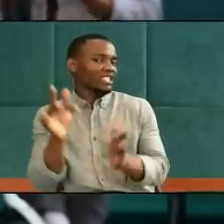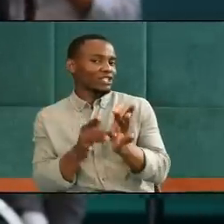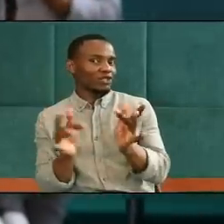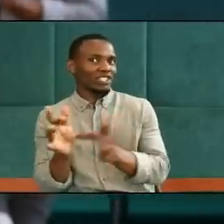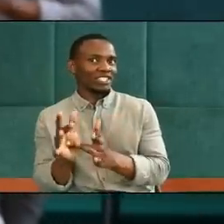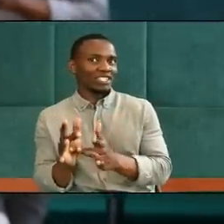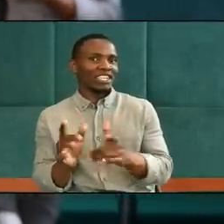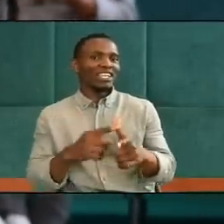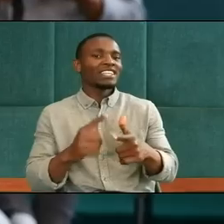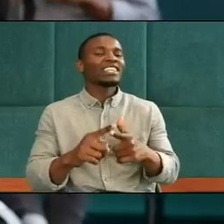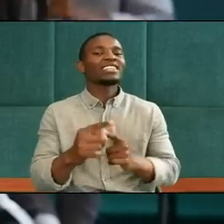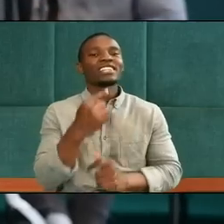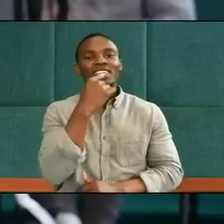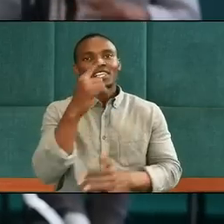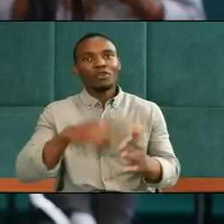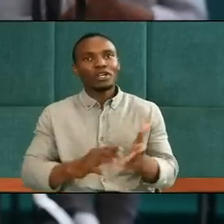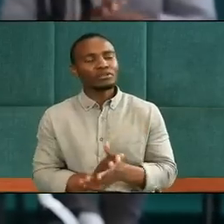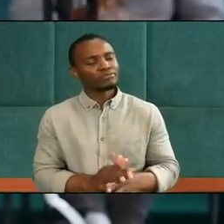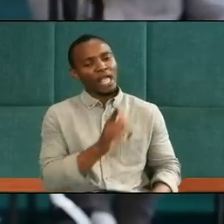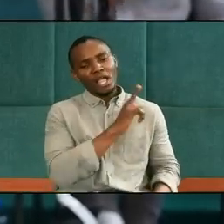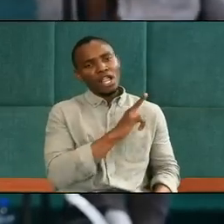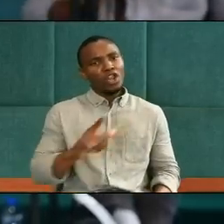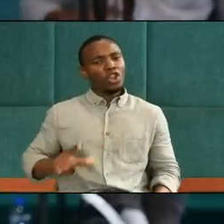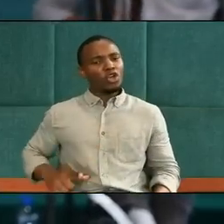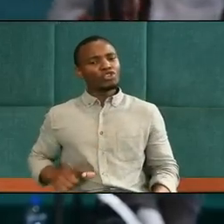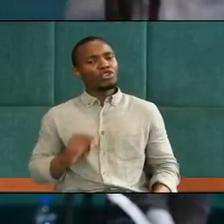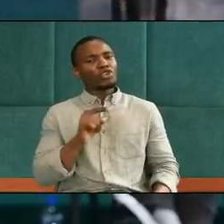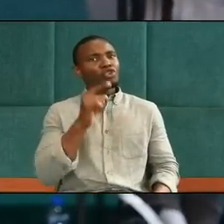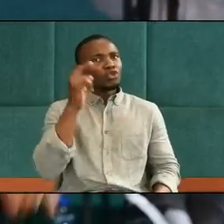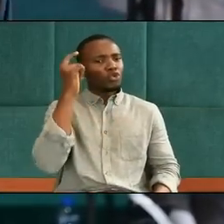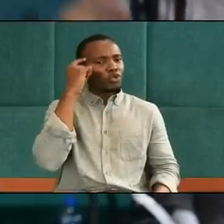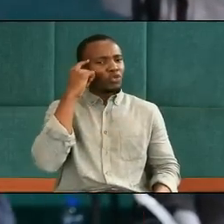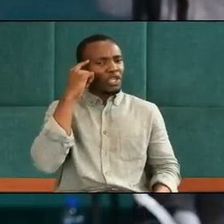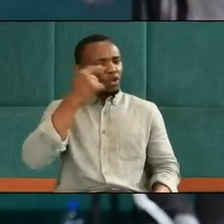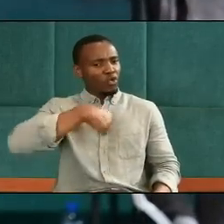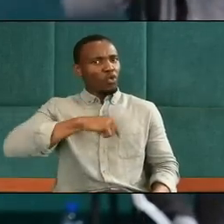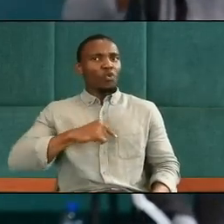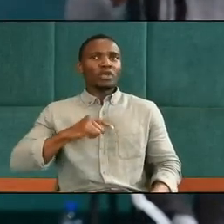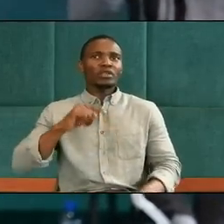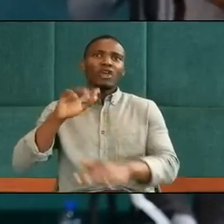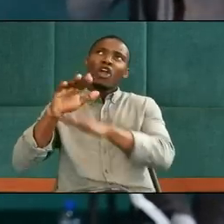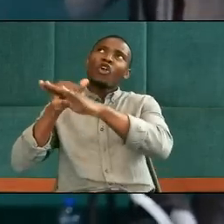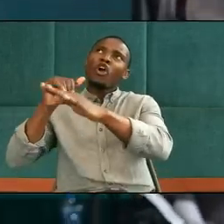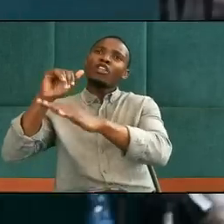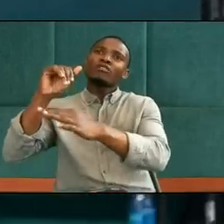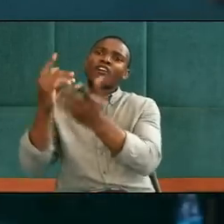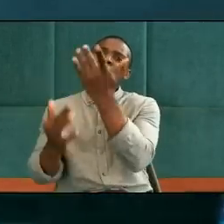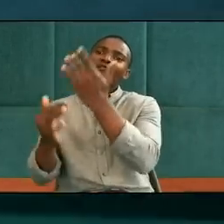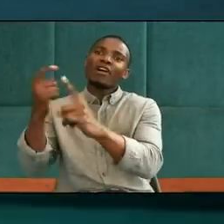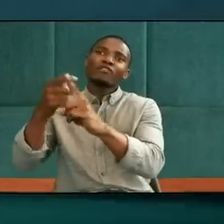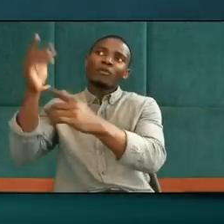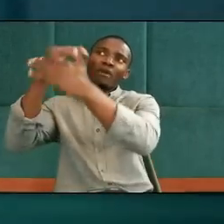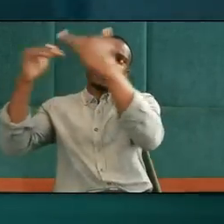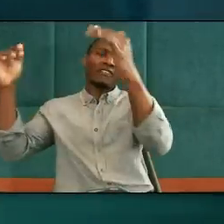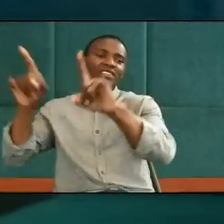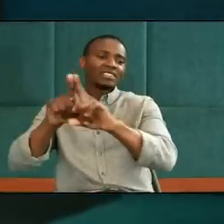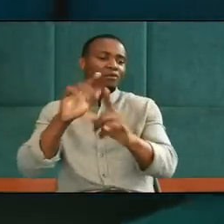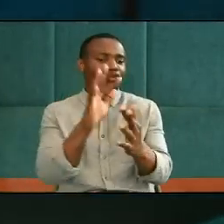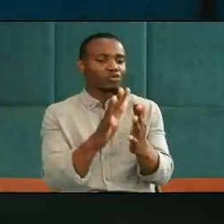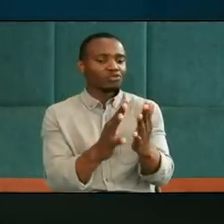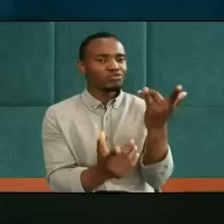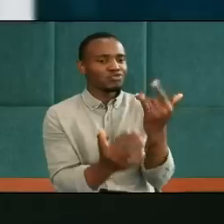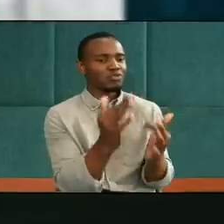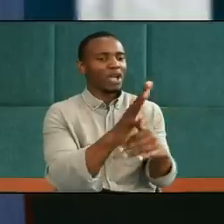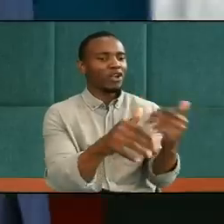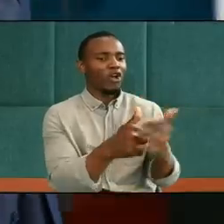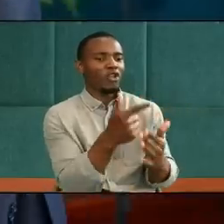came to Jesus. They said, Lord, do you think we should call down fire from heaven and burn up these rascals? These